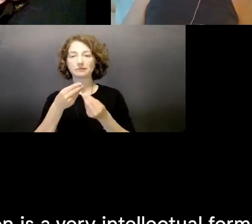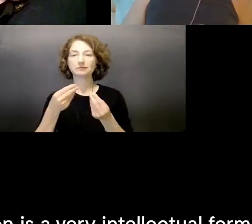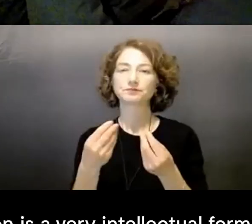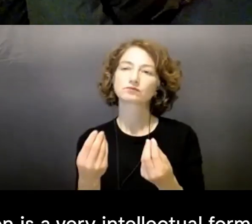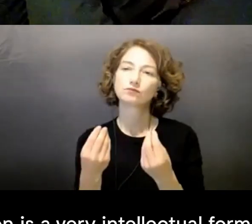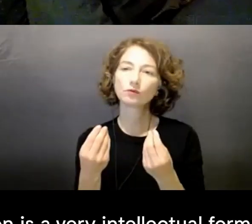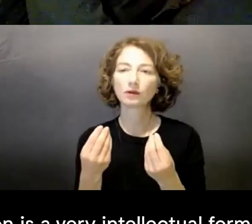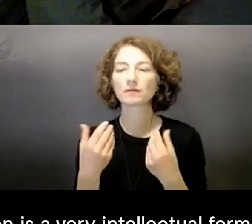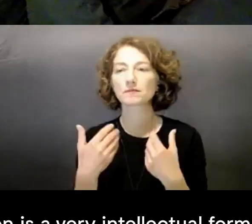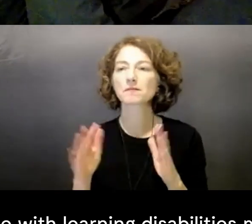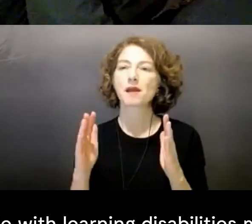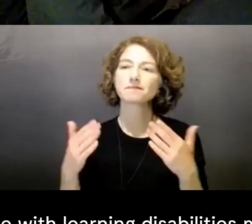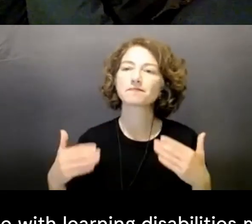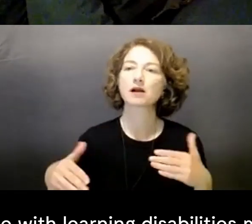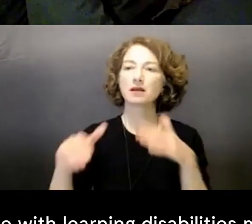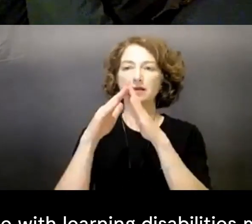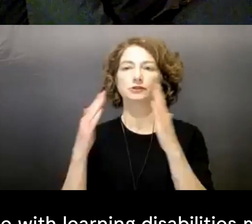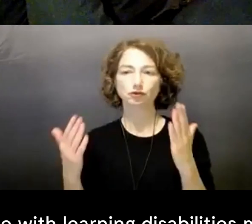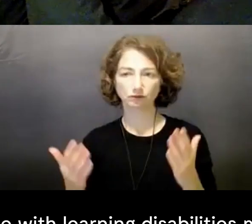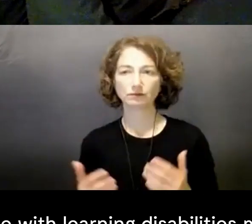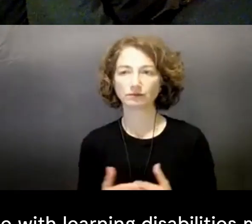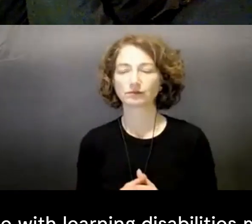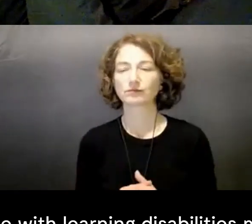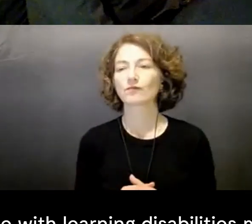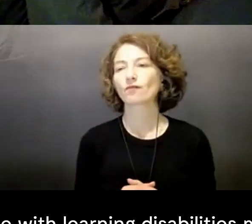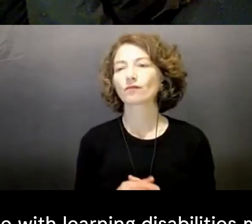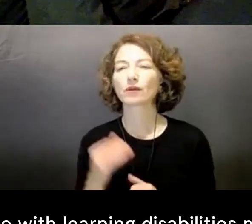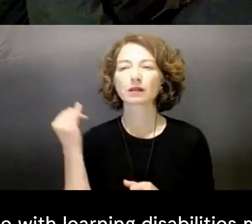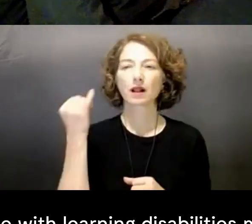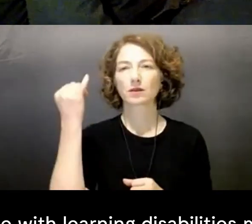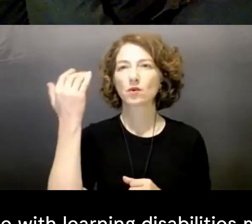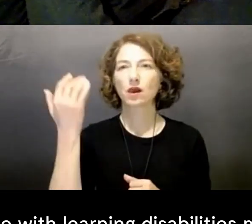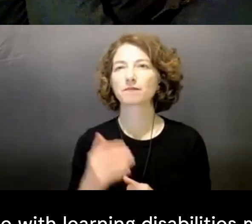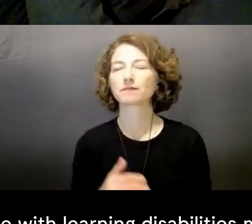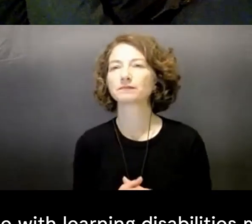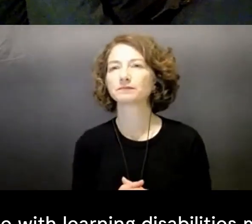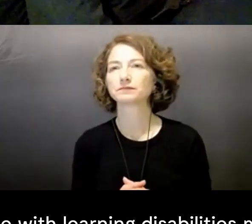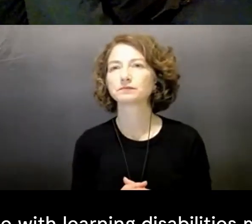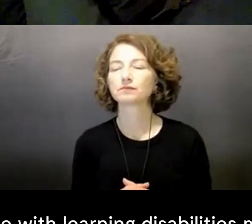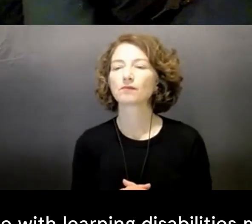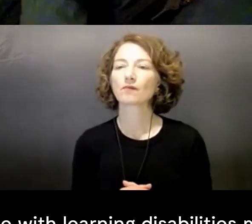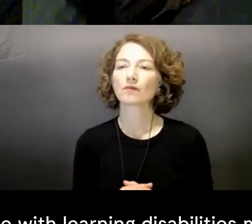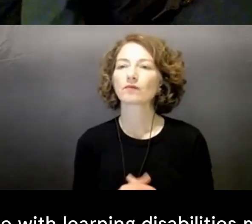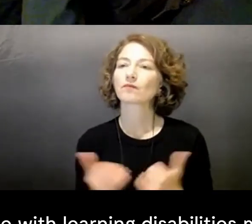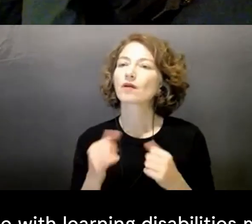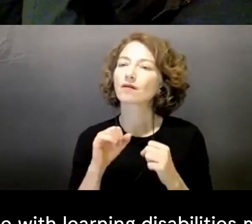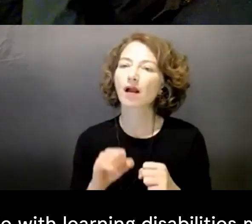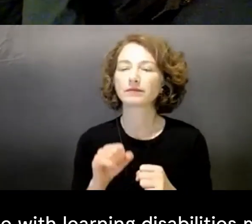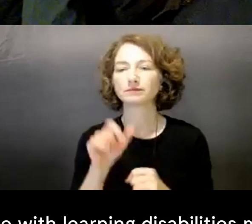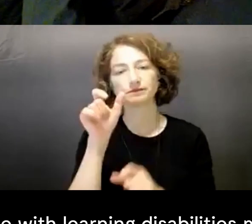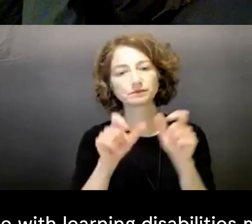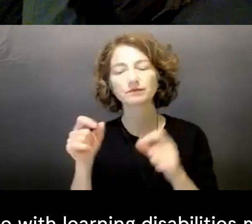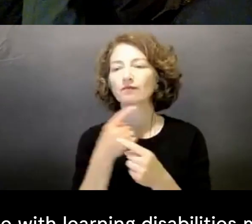and conversation. And so how we can include people with learning